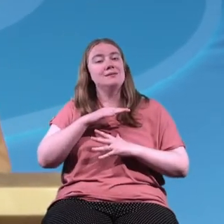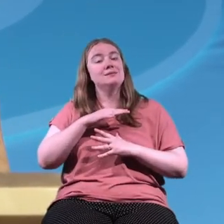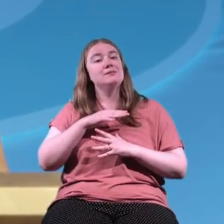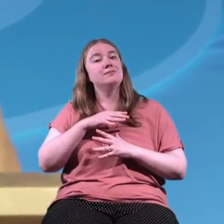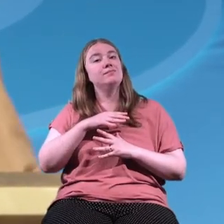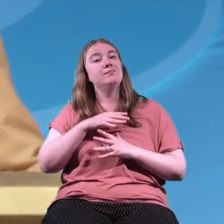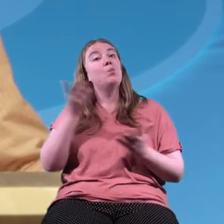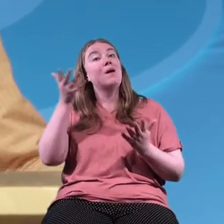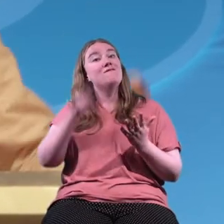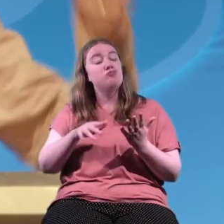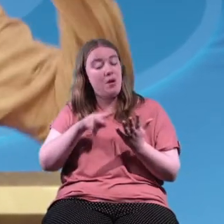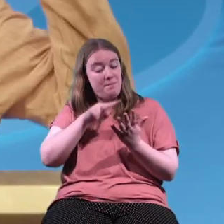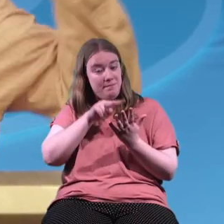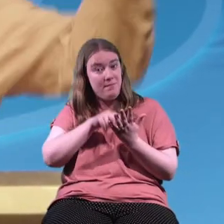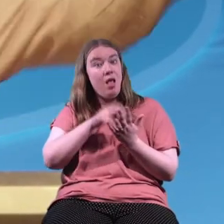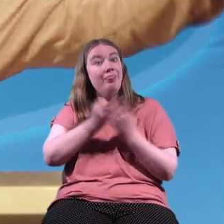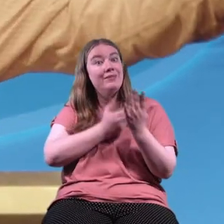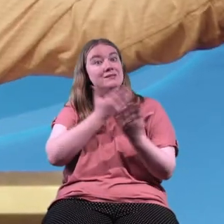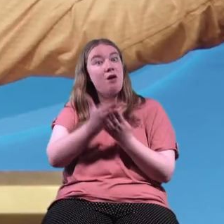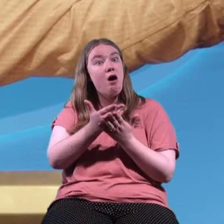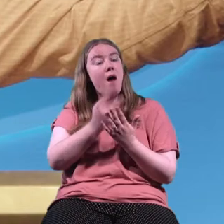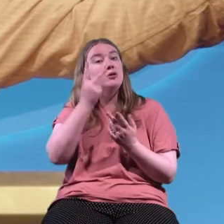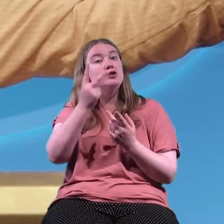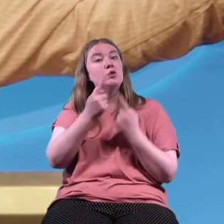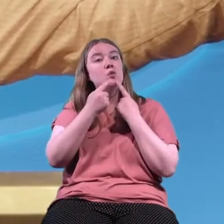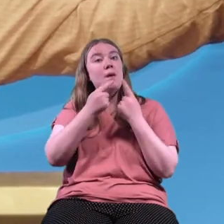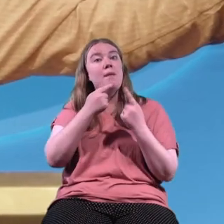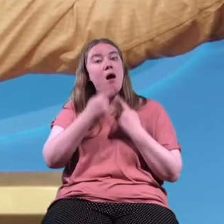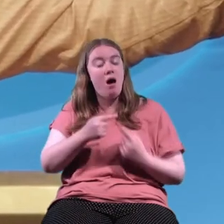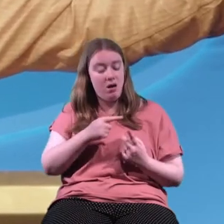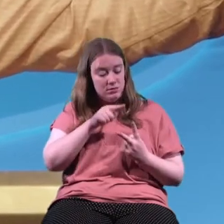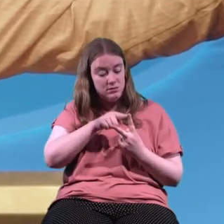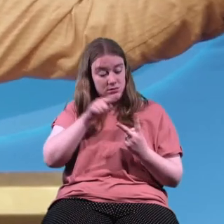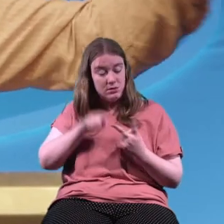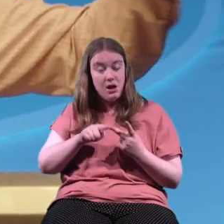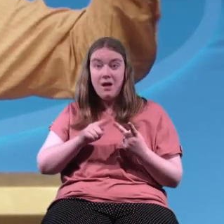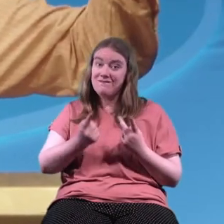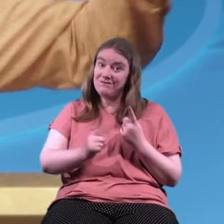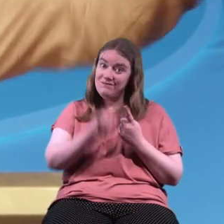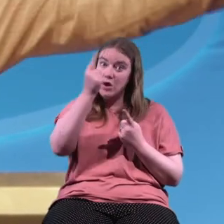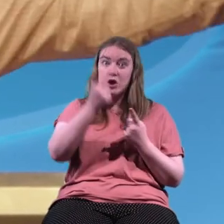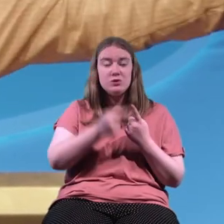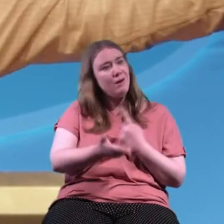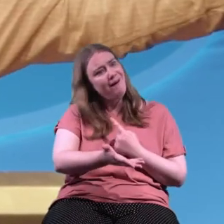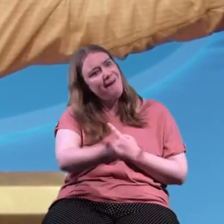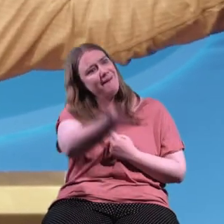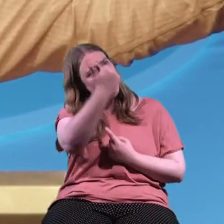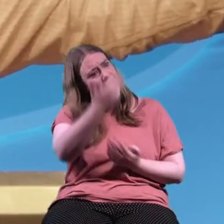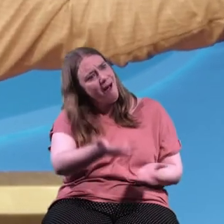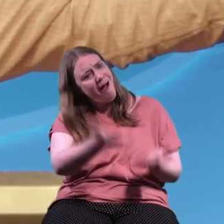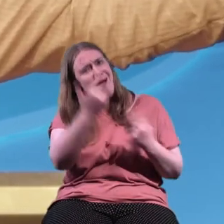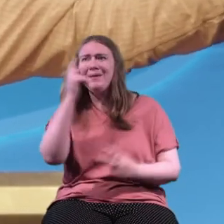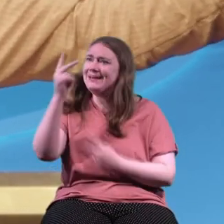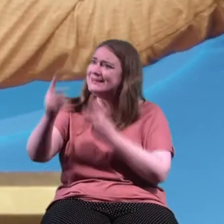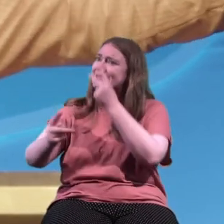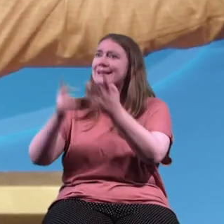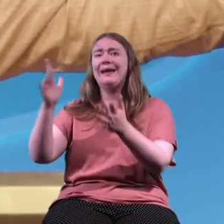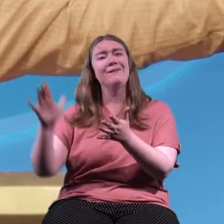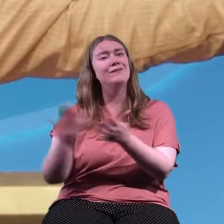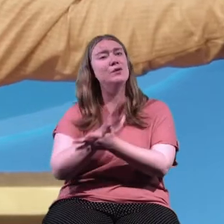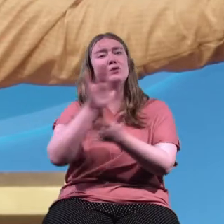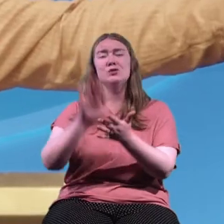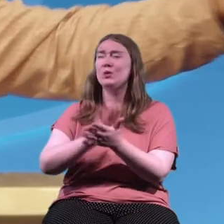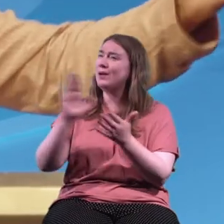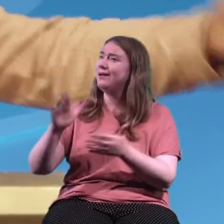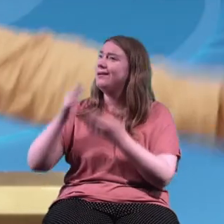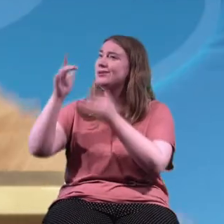commands in this psalm. First of all, come and sing. Verse 1, come let us sing for joy to the Lord.